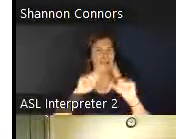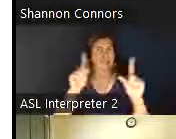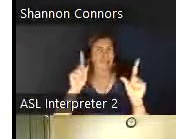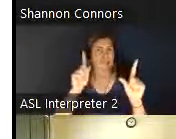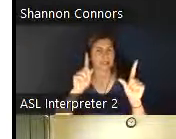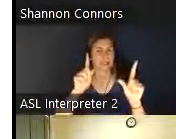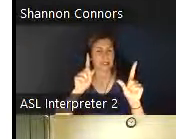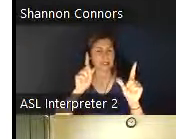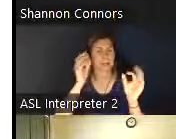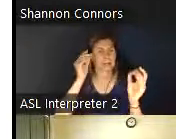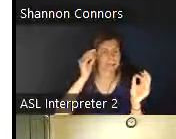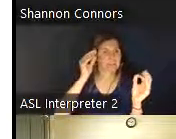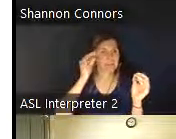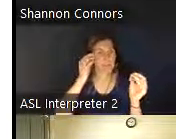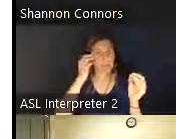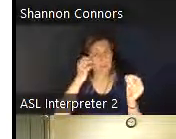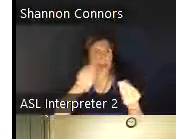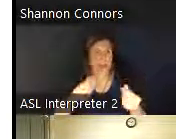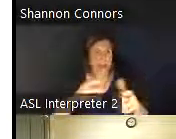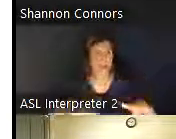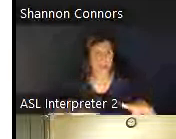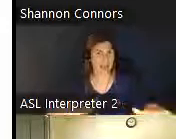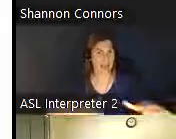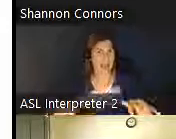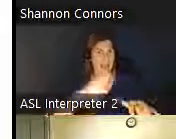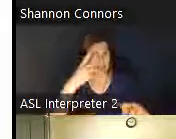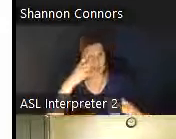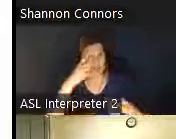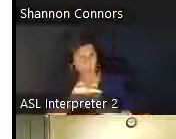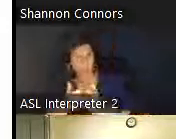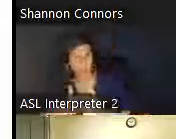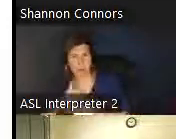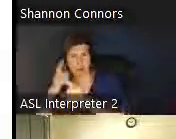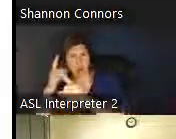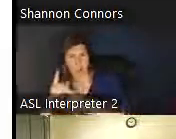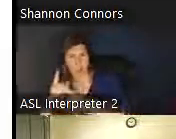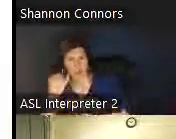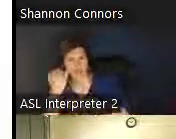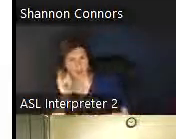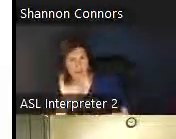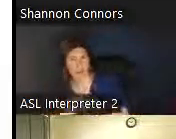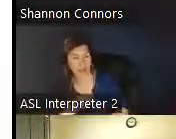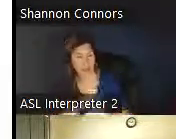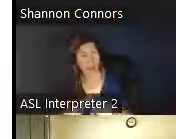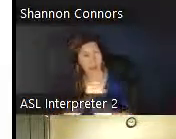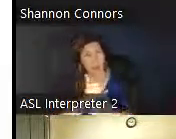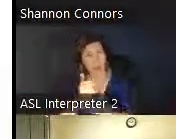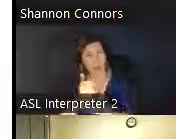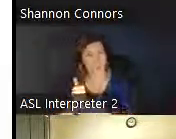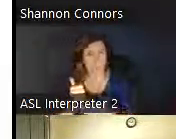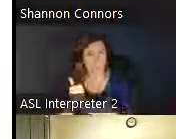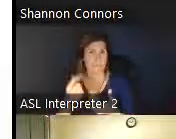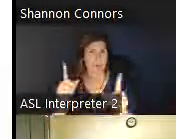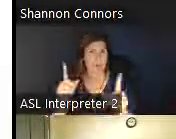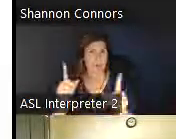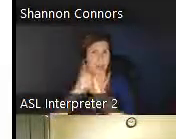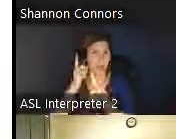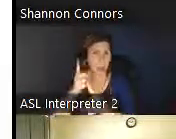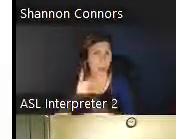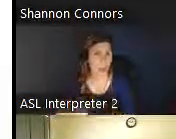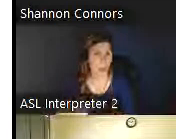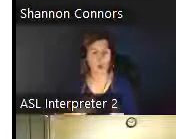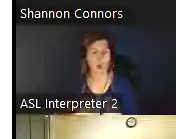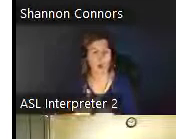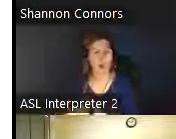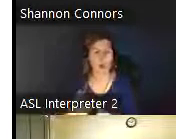and kind of evaluate those against your conservation objectives. That might open up some new ideas. And then also there's a companion strategy